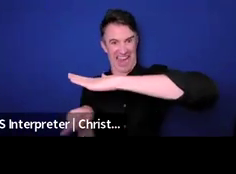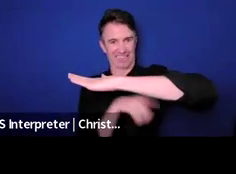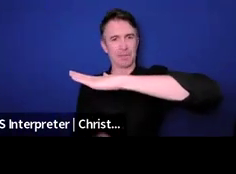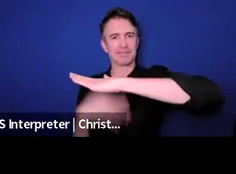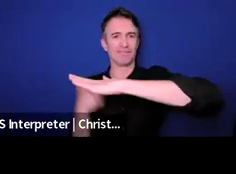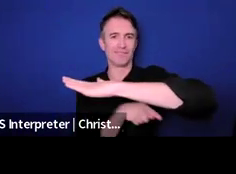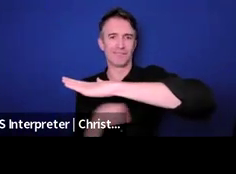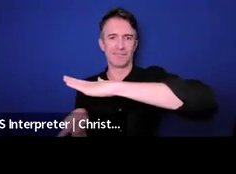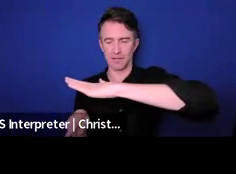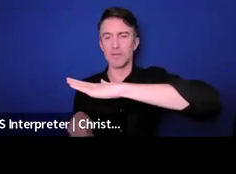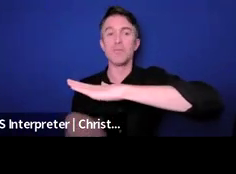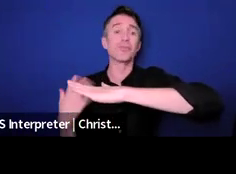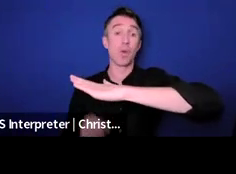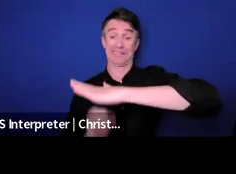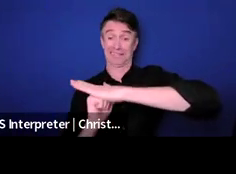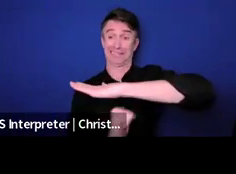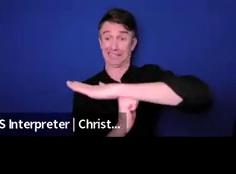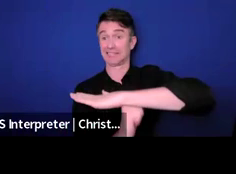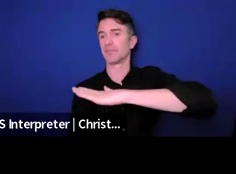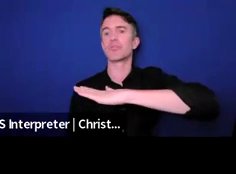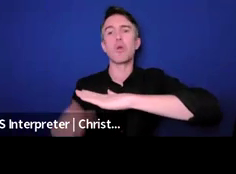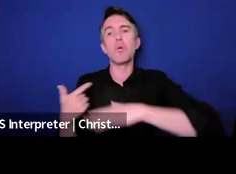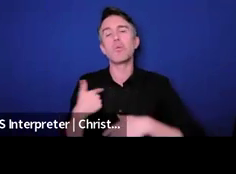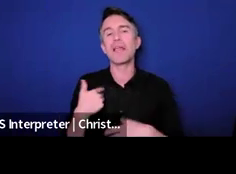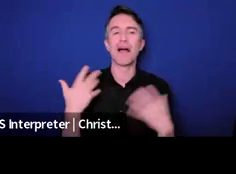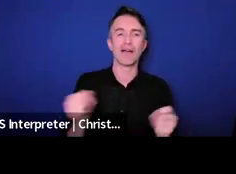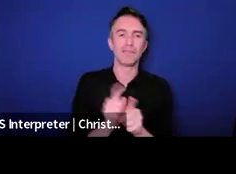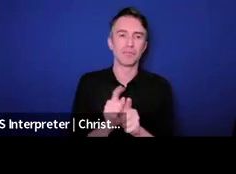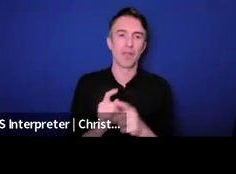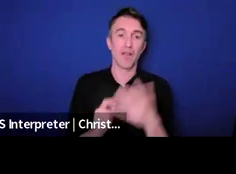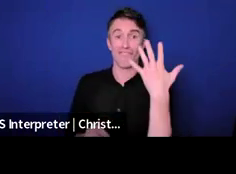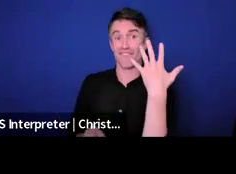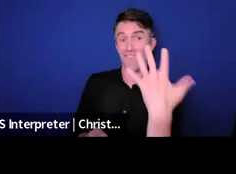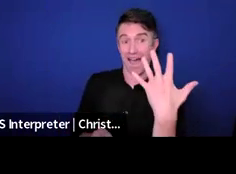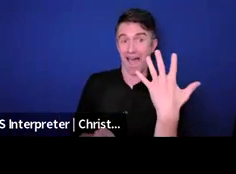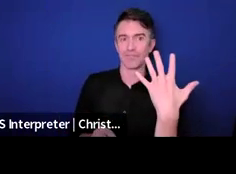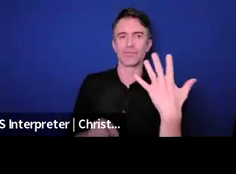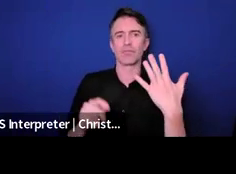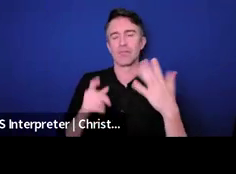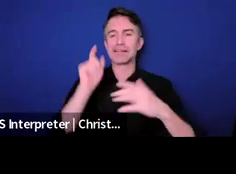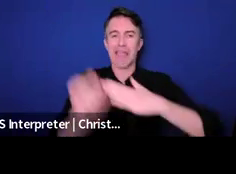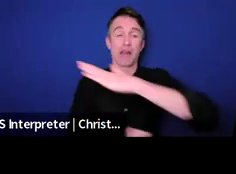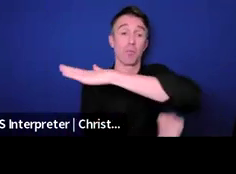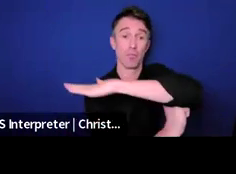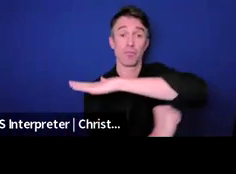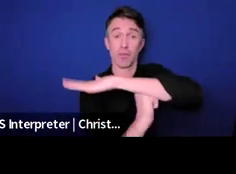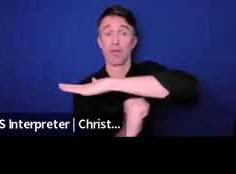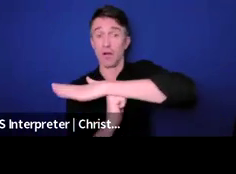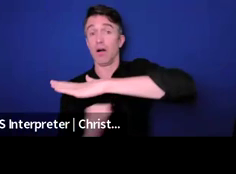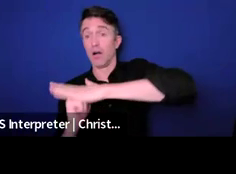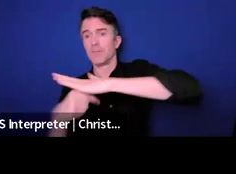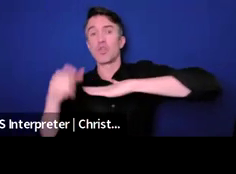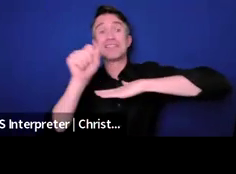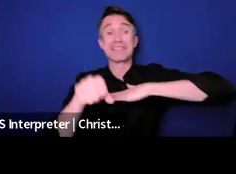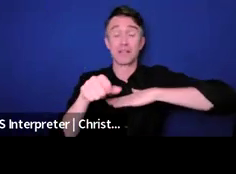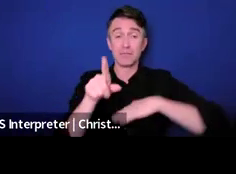categories of how countries can start building some of these things. And these are not in a linear way. These are just organized in a way so that we can think about it from a